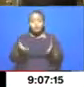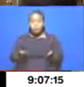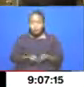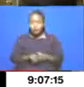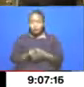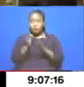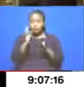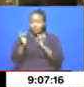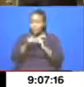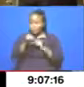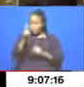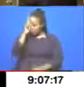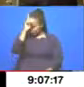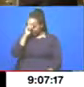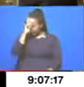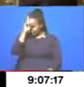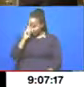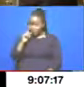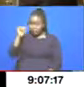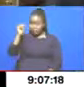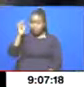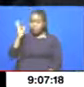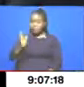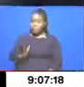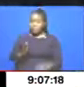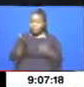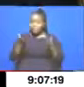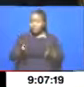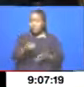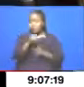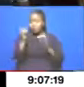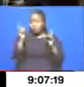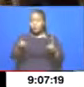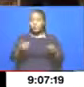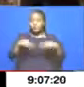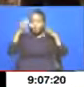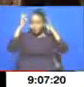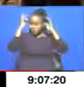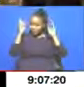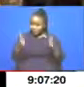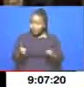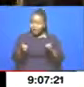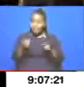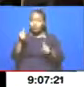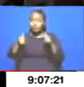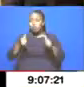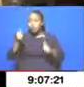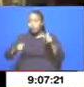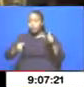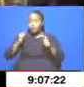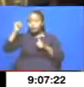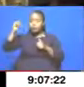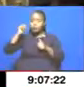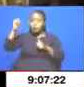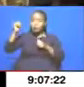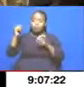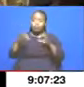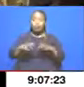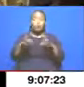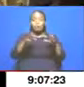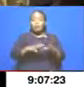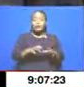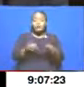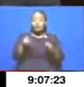as a serious politician, by now you would have made up your mind which political party or which way do you